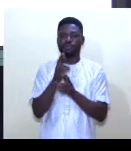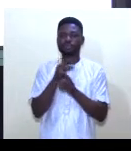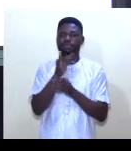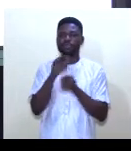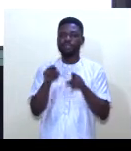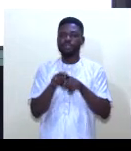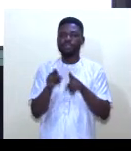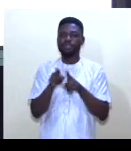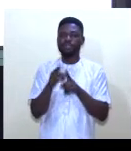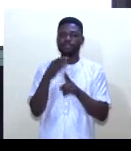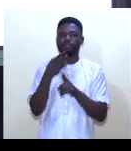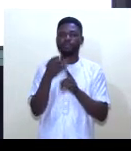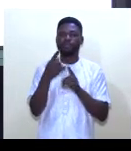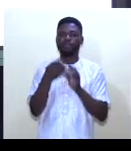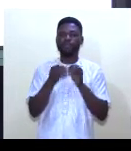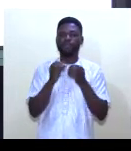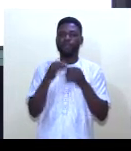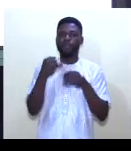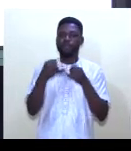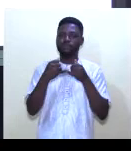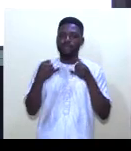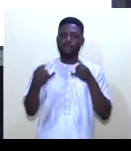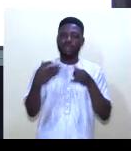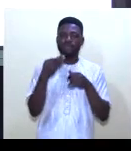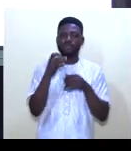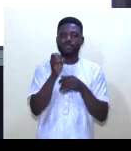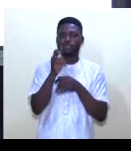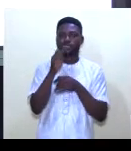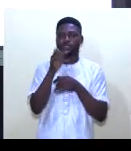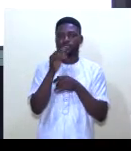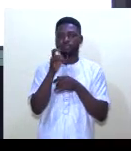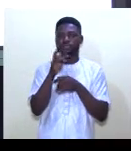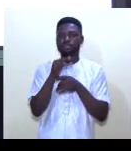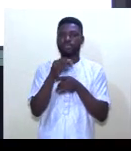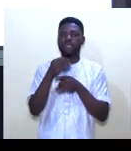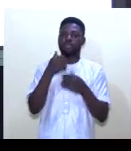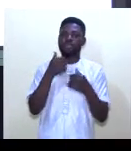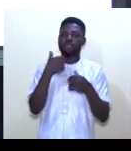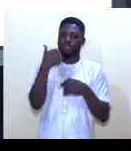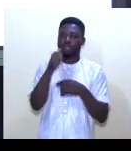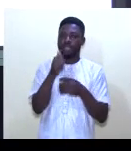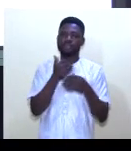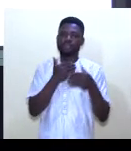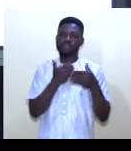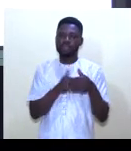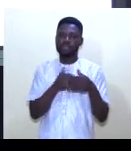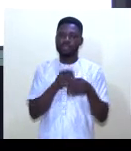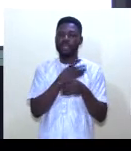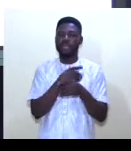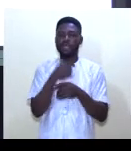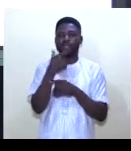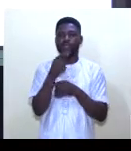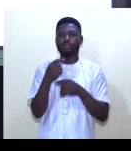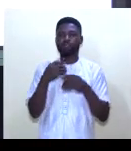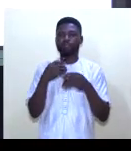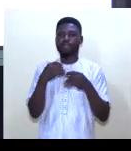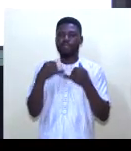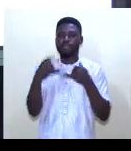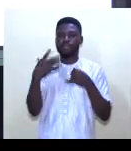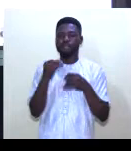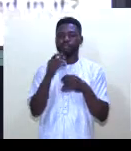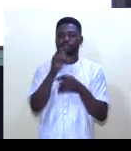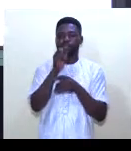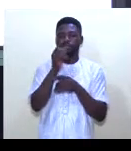regular polygon is the same as the number of lines of symmetry. So in this case, 10 sides equal 10 sides of